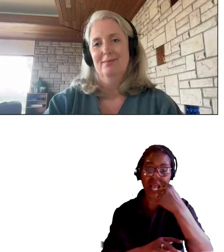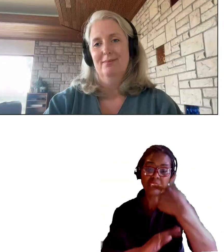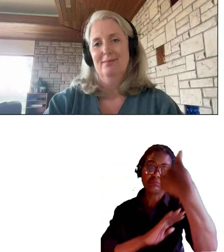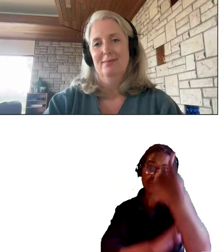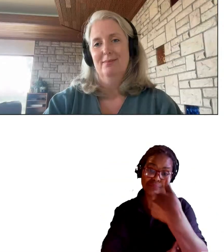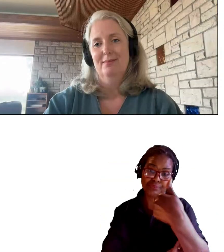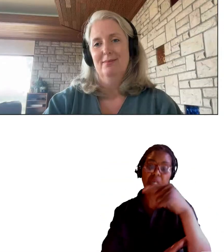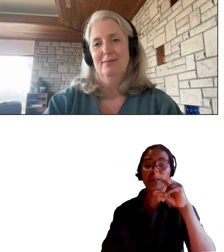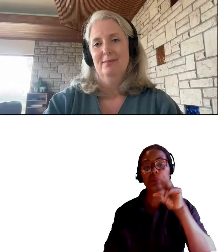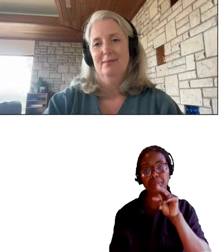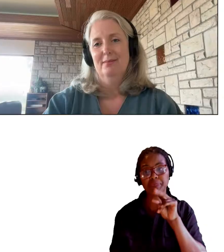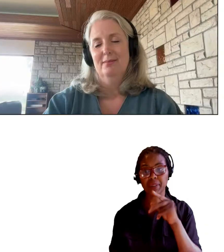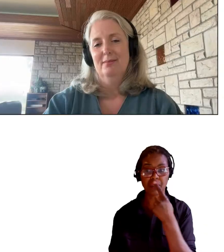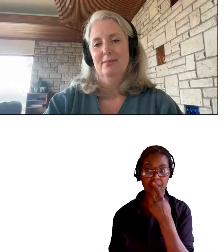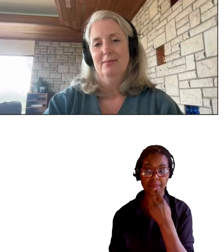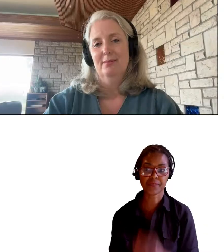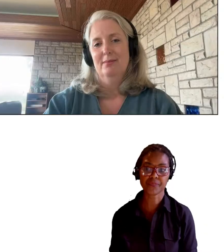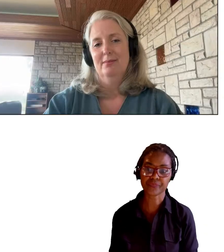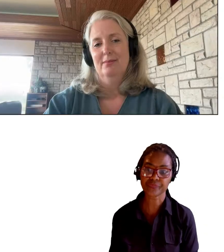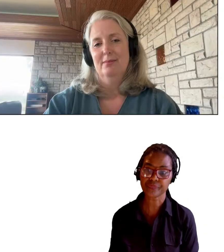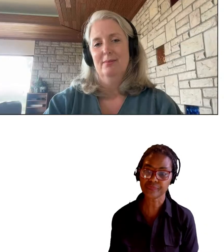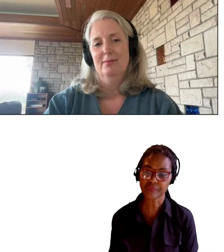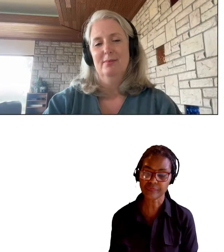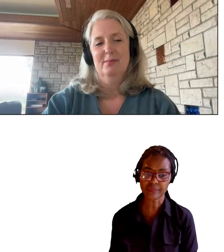We've got a couple online.